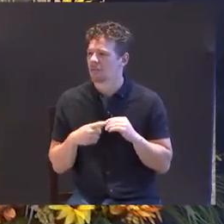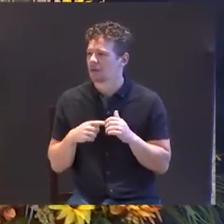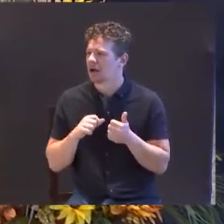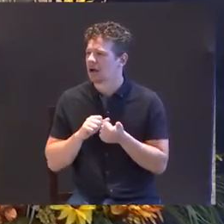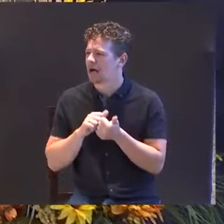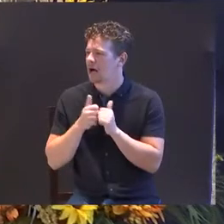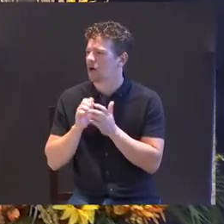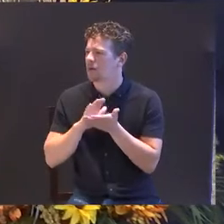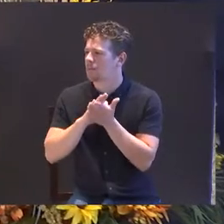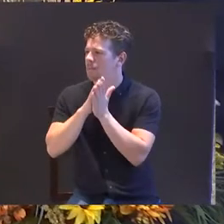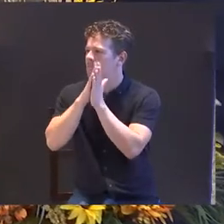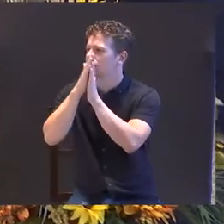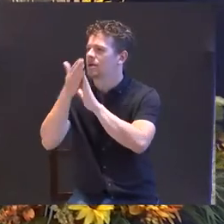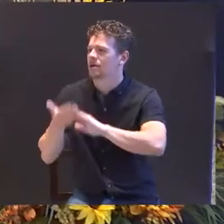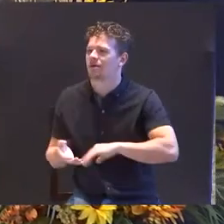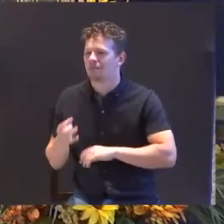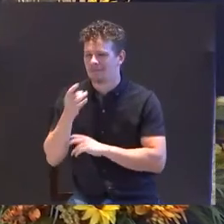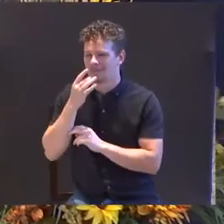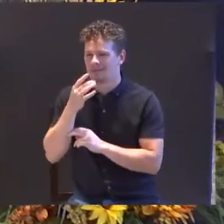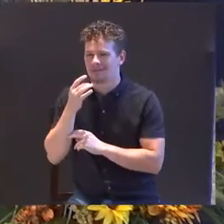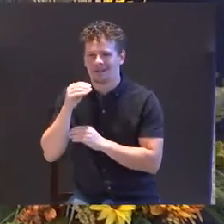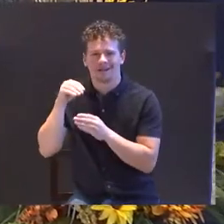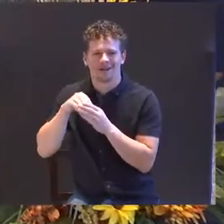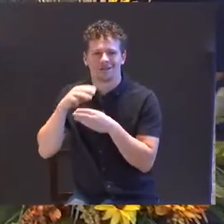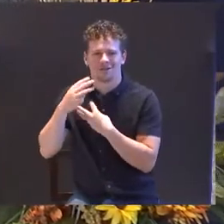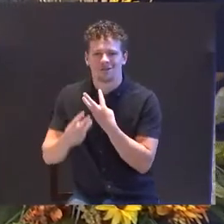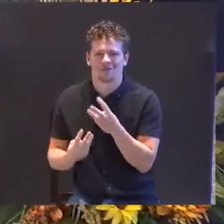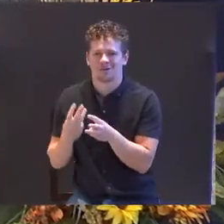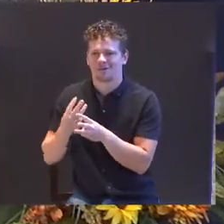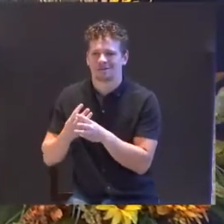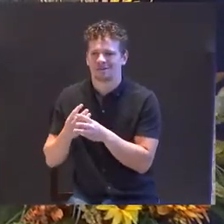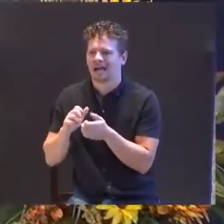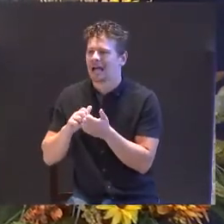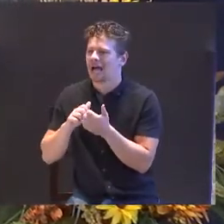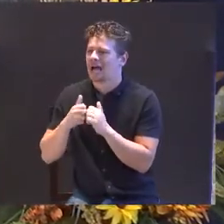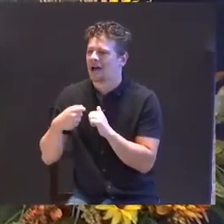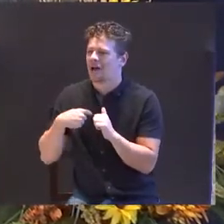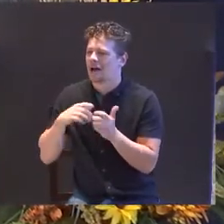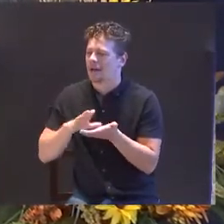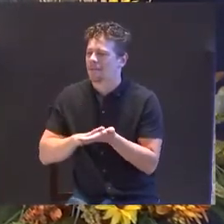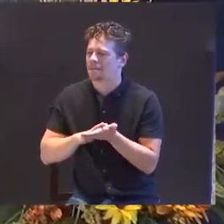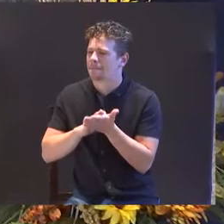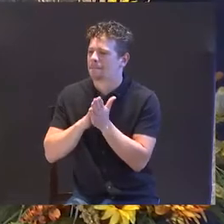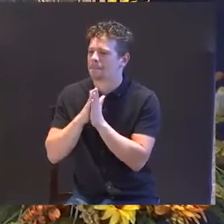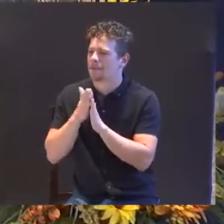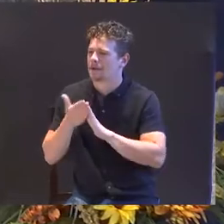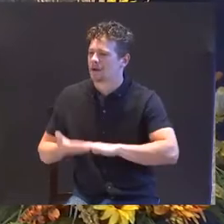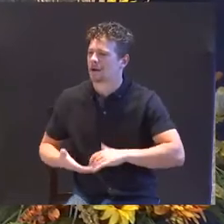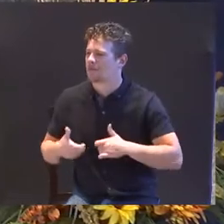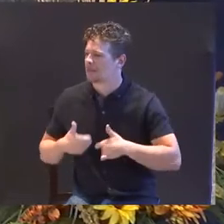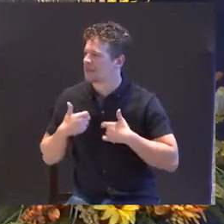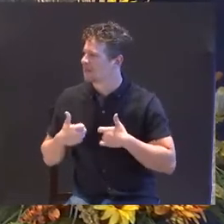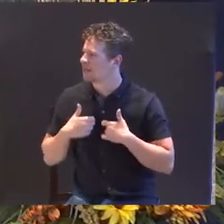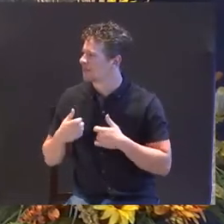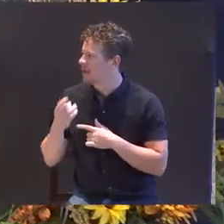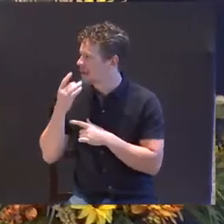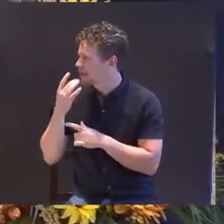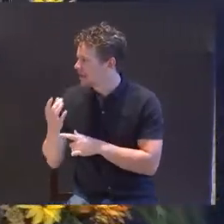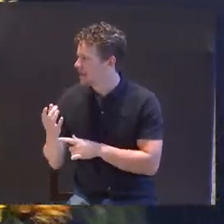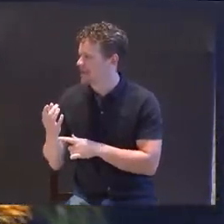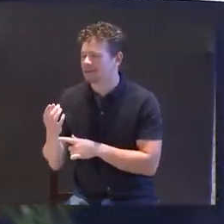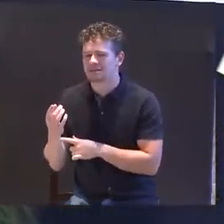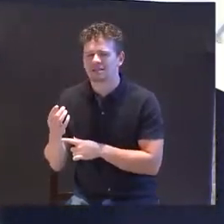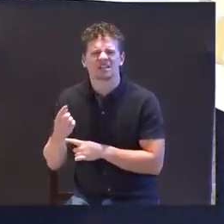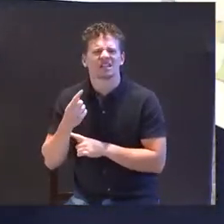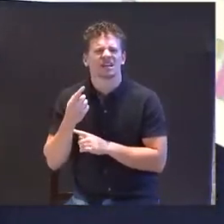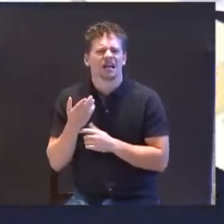light in the world. How do I go about living my life in a way that represents my values